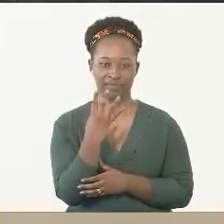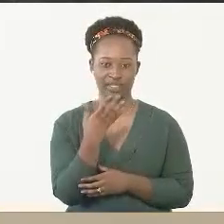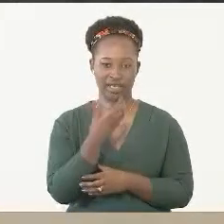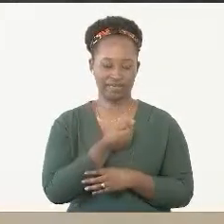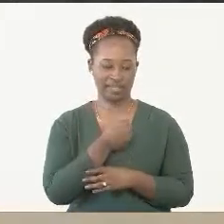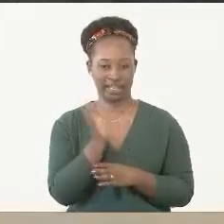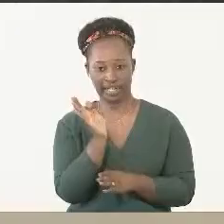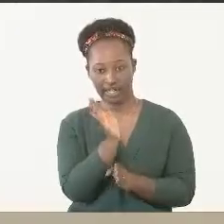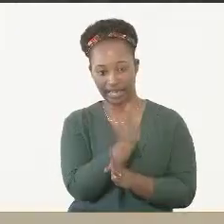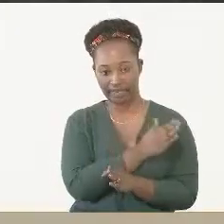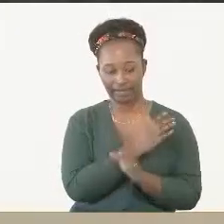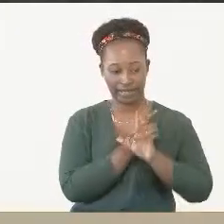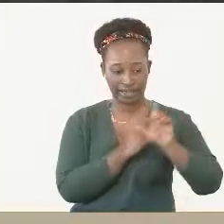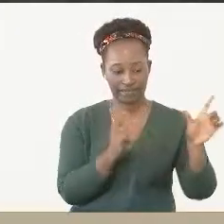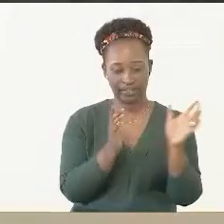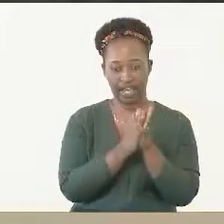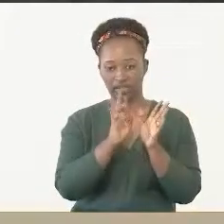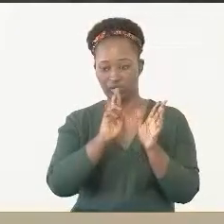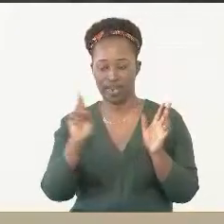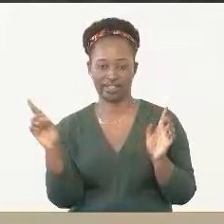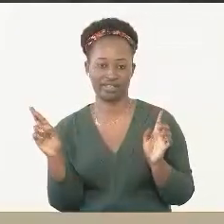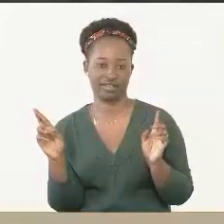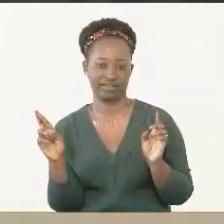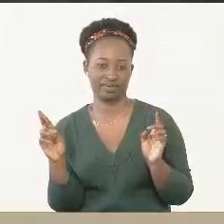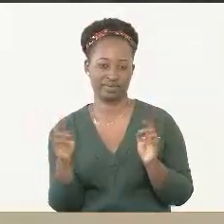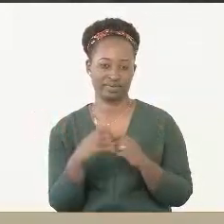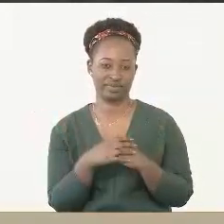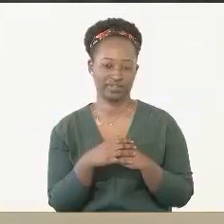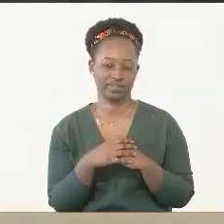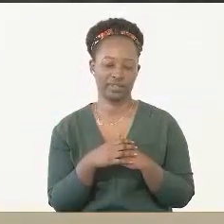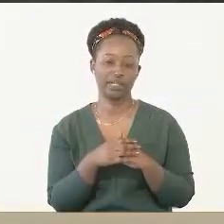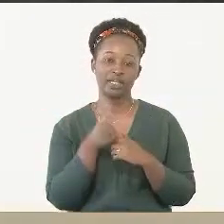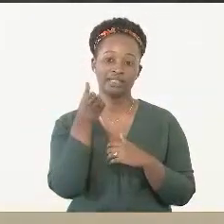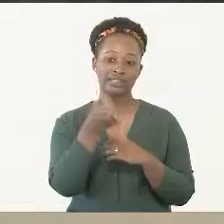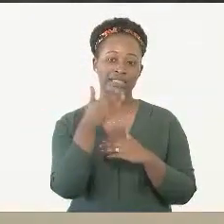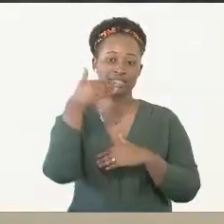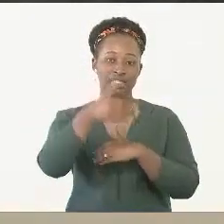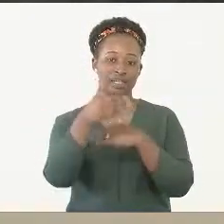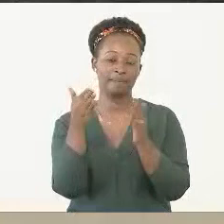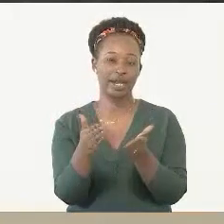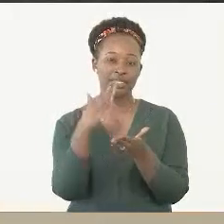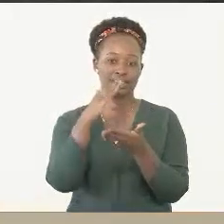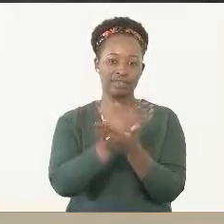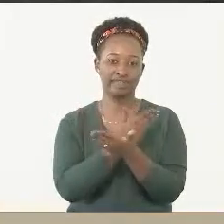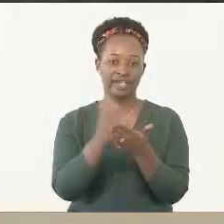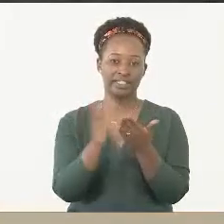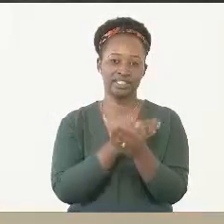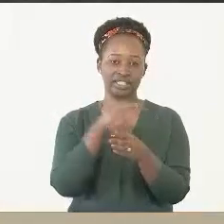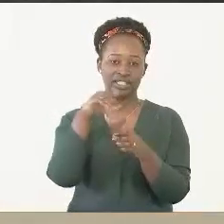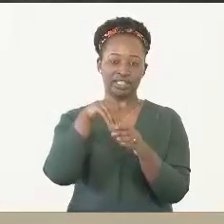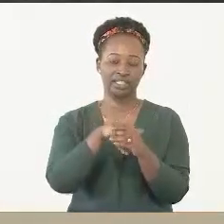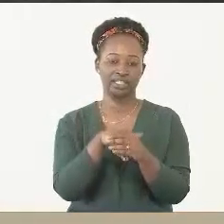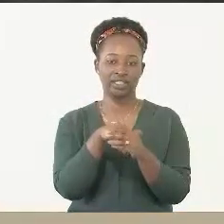left side and the right side. So, these chambers are divided into